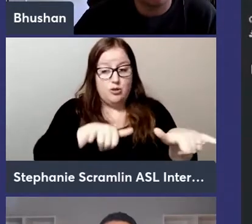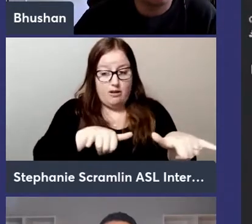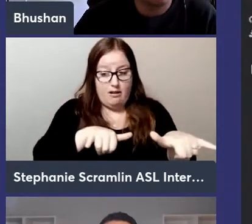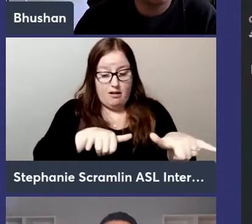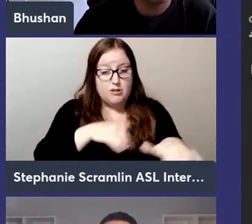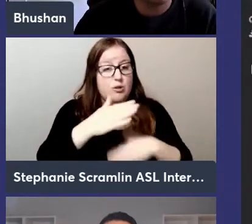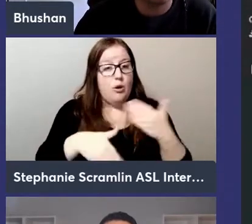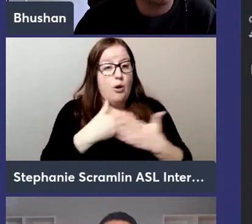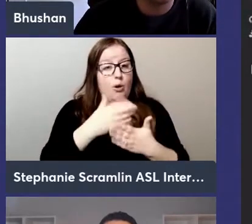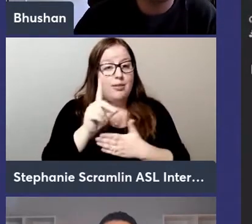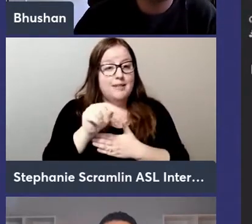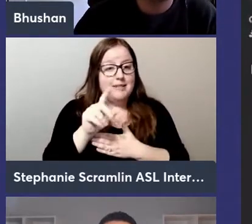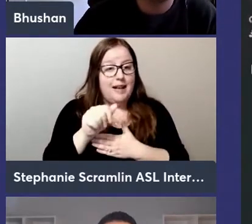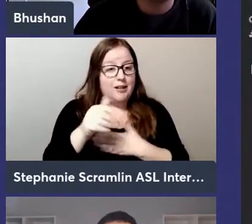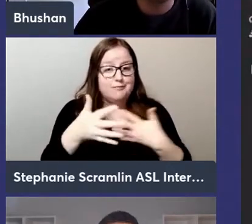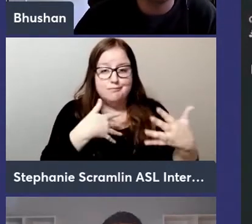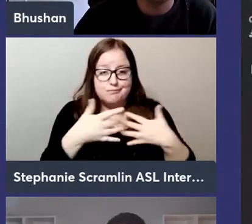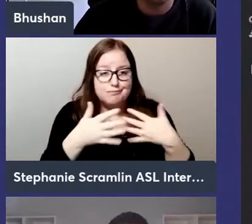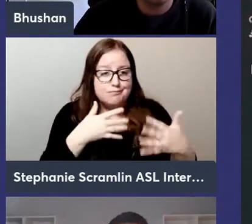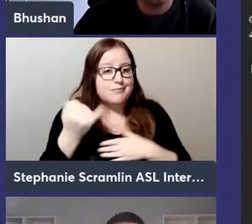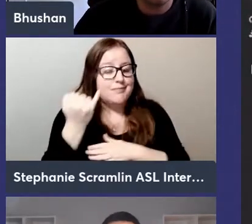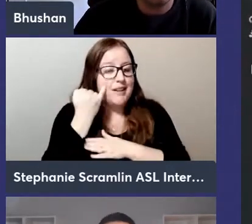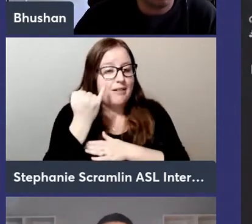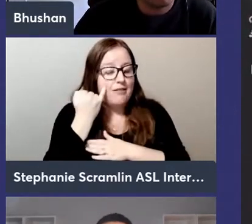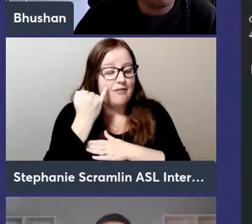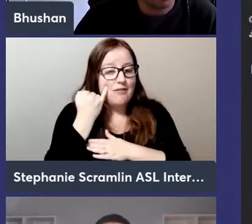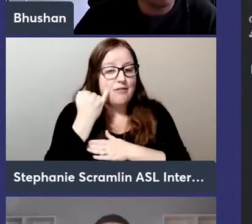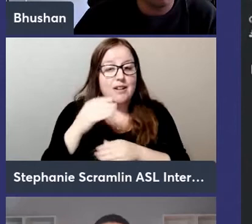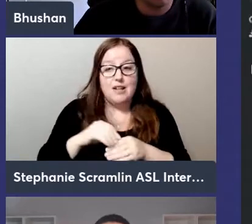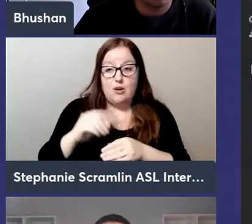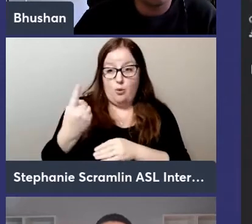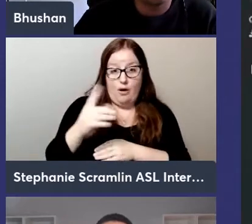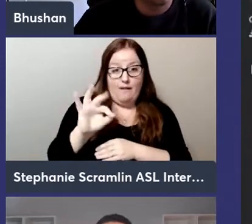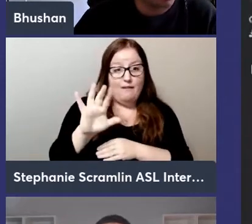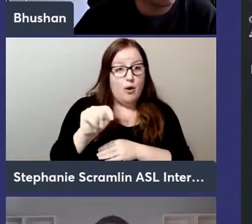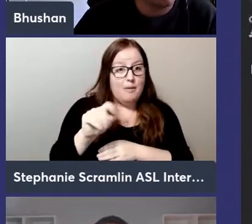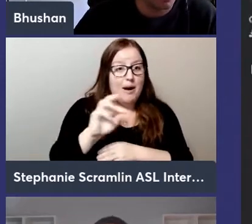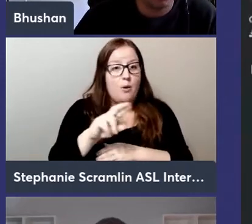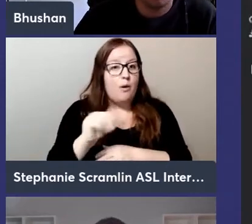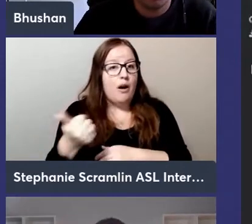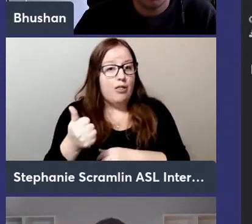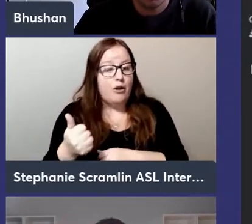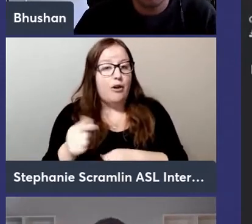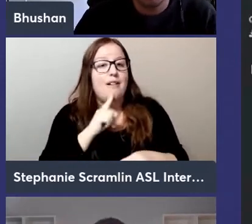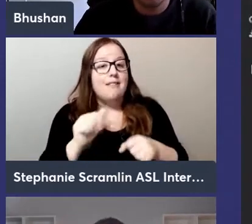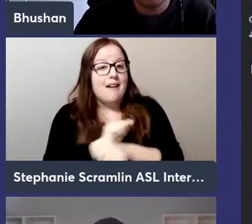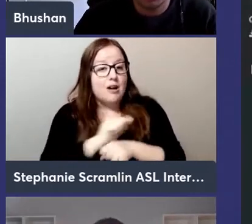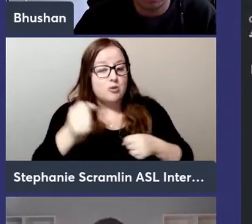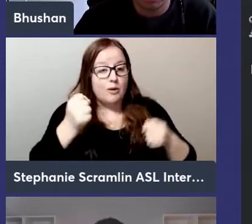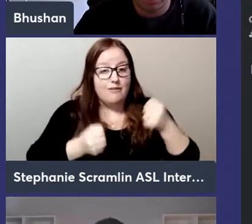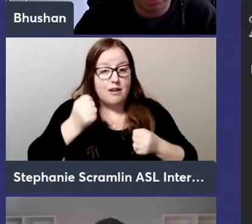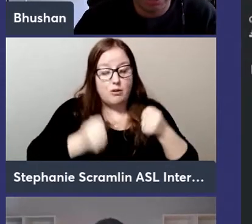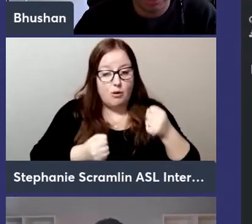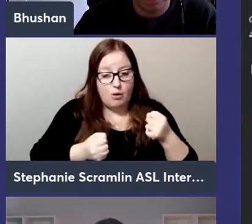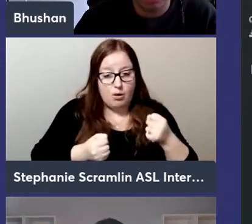the data, regardless of whether it's in one format or the other on the actual vehicle, in